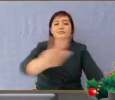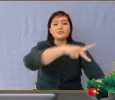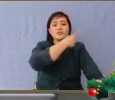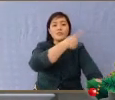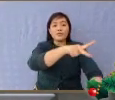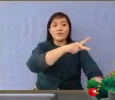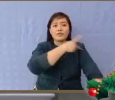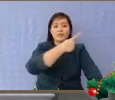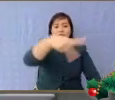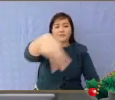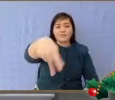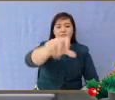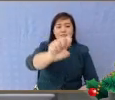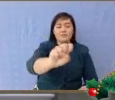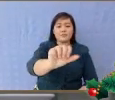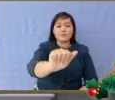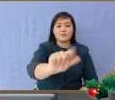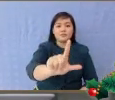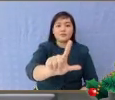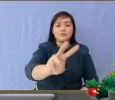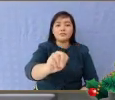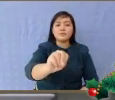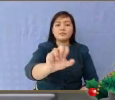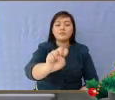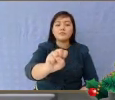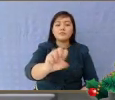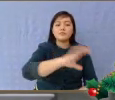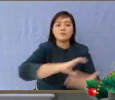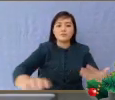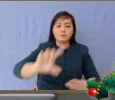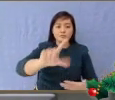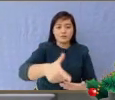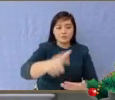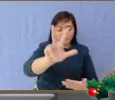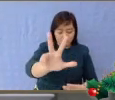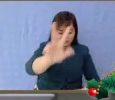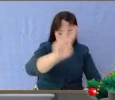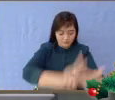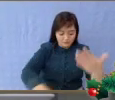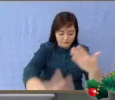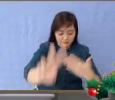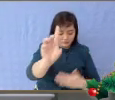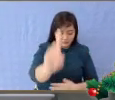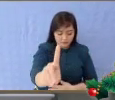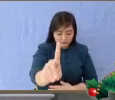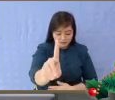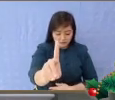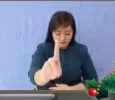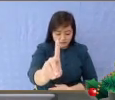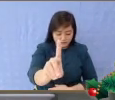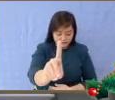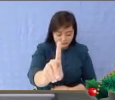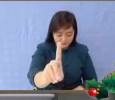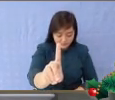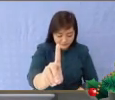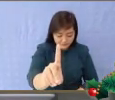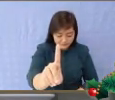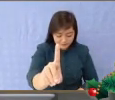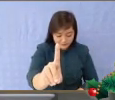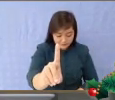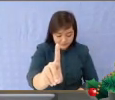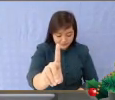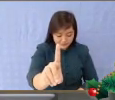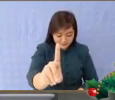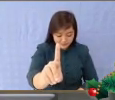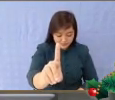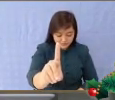23. Are you there? Amen. Amen. The Bible says, verse number 1, the Lord is my shepherd.